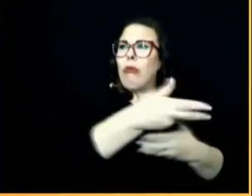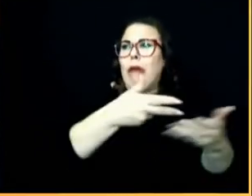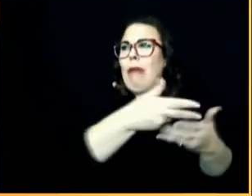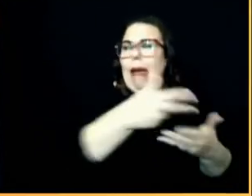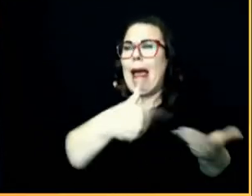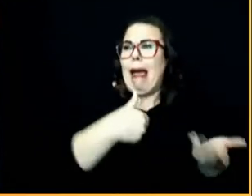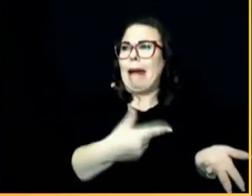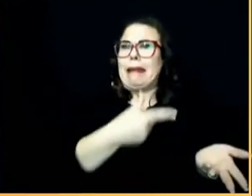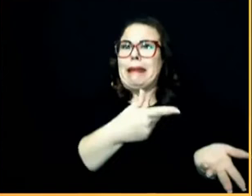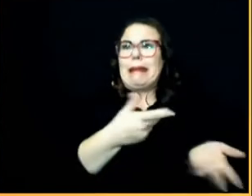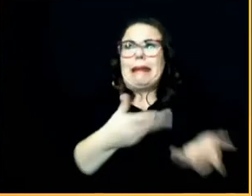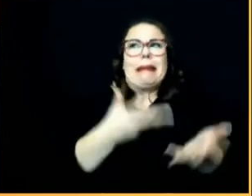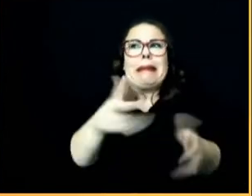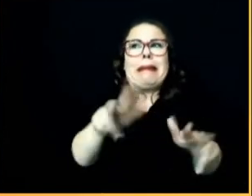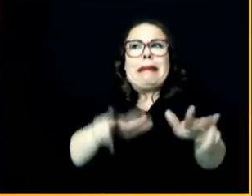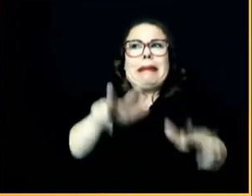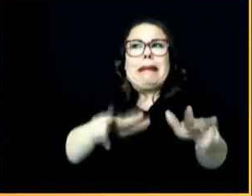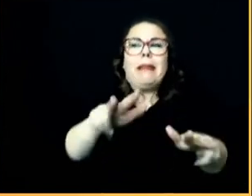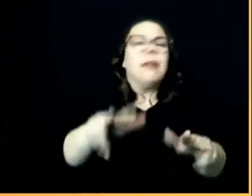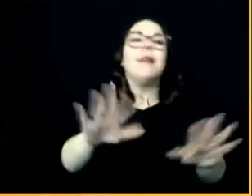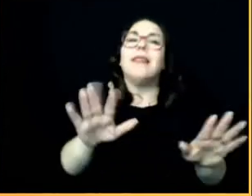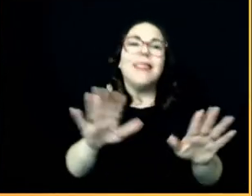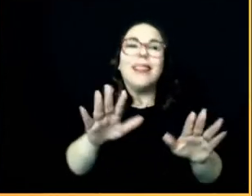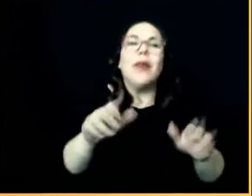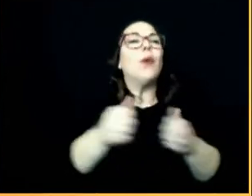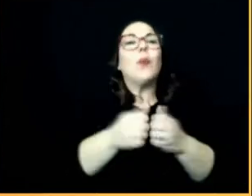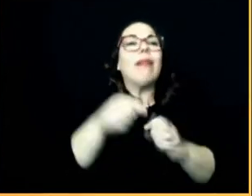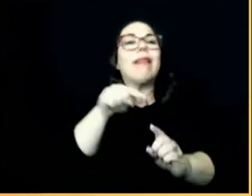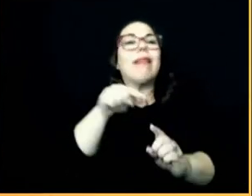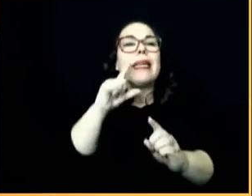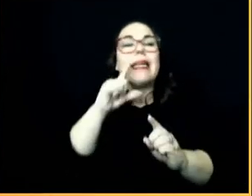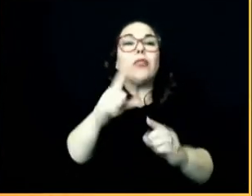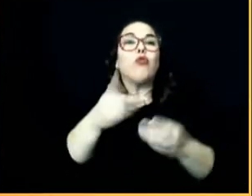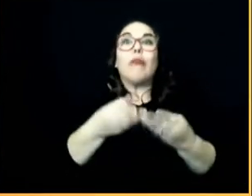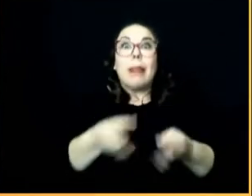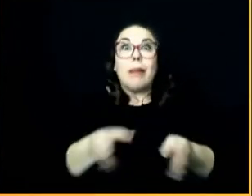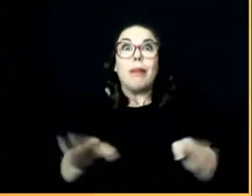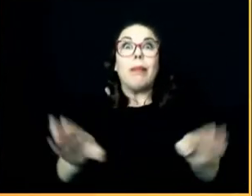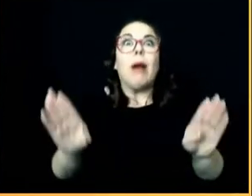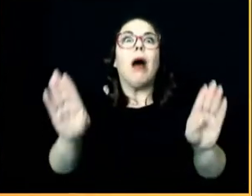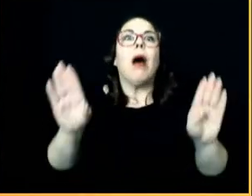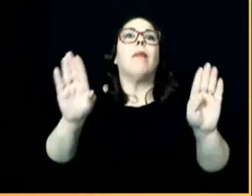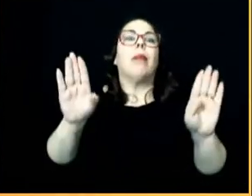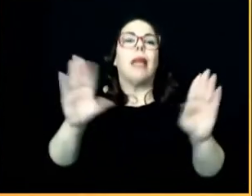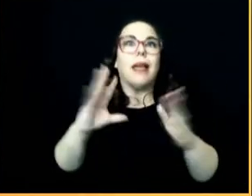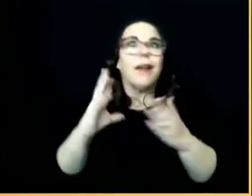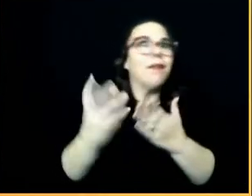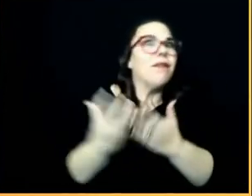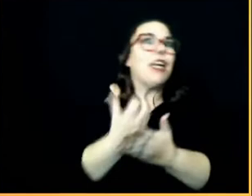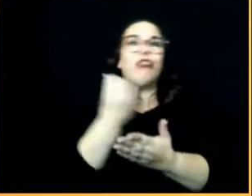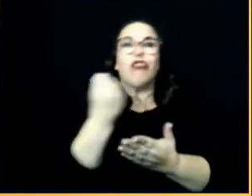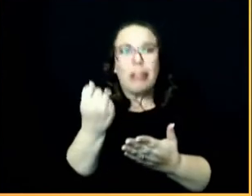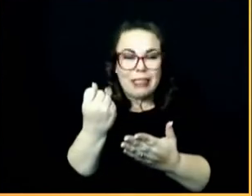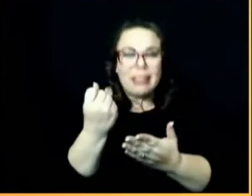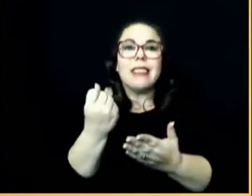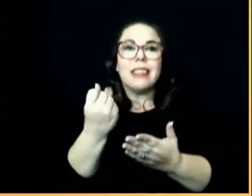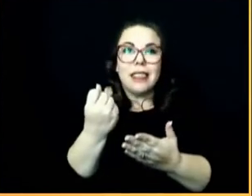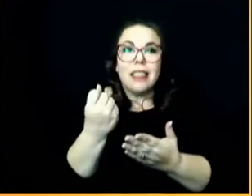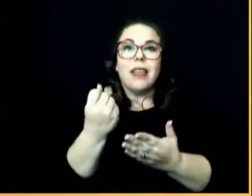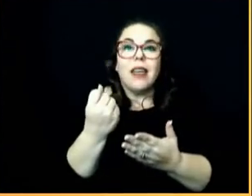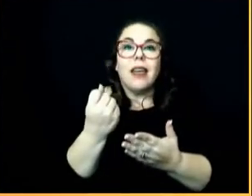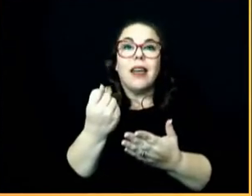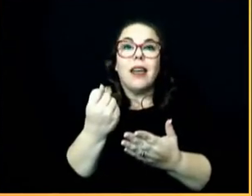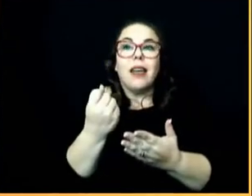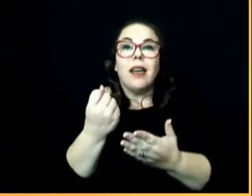these huge groundbreaking wins, these very public facing victories, that when people get to know